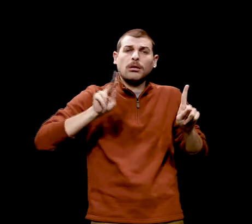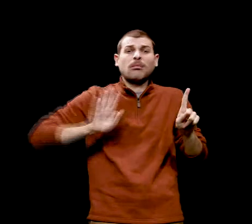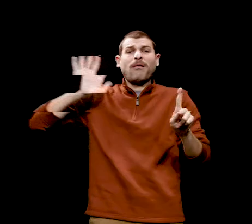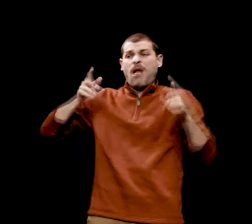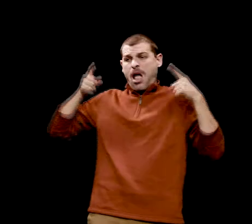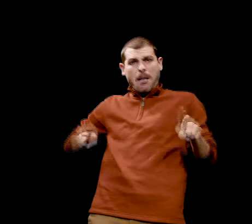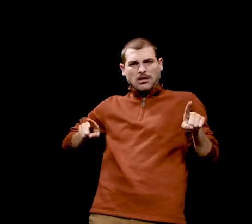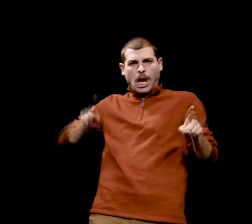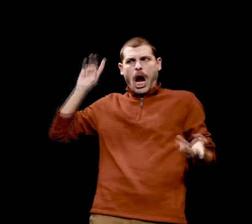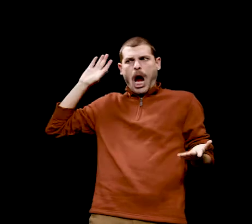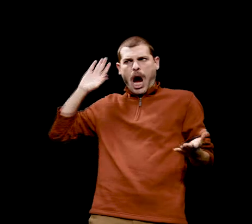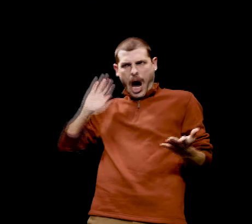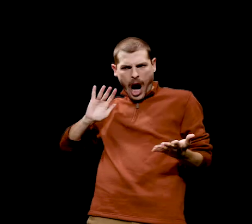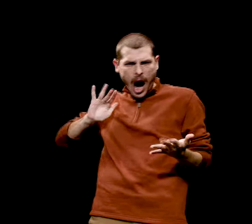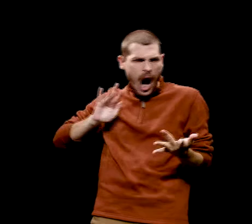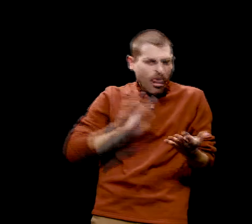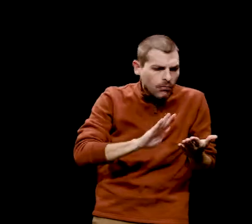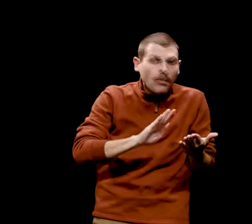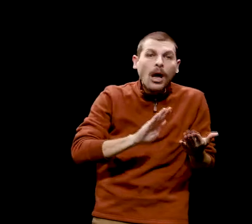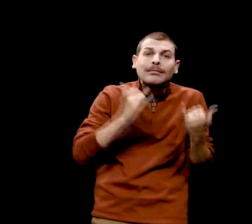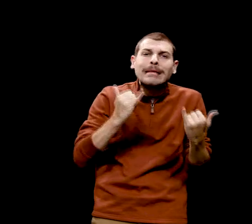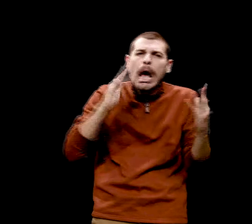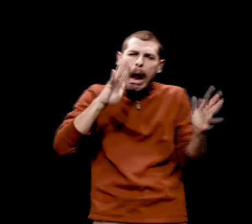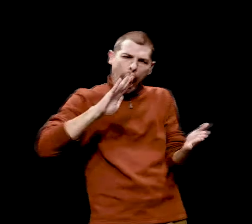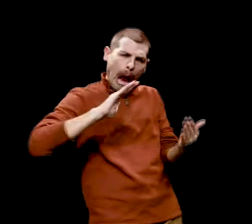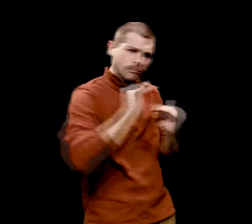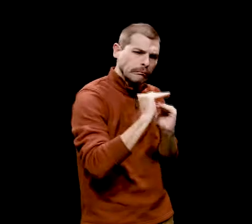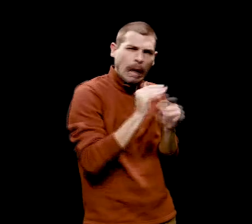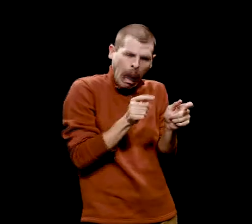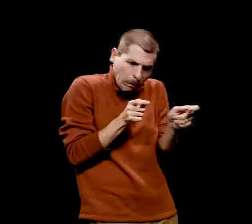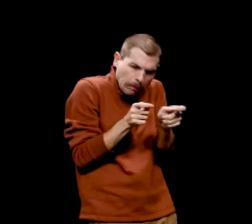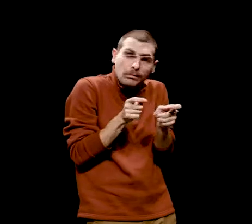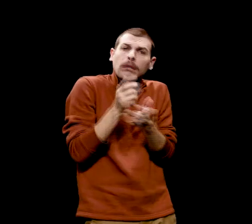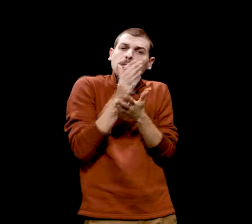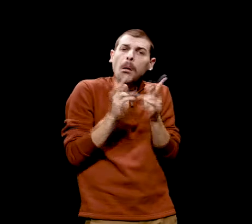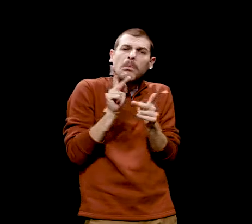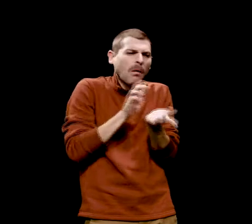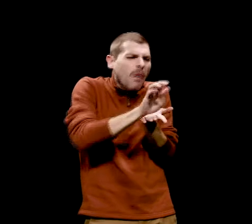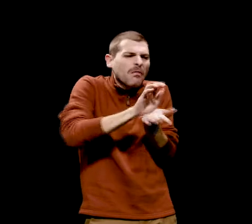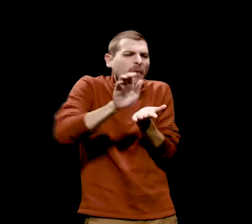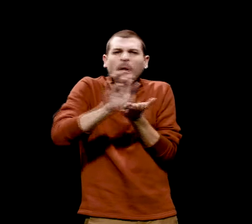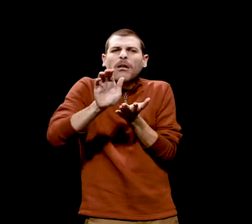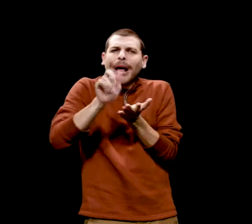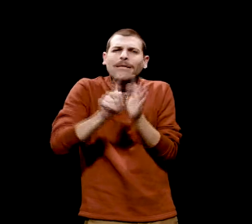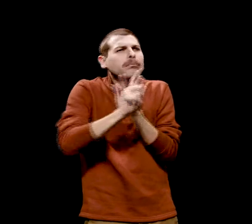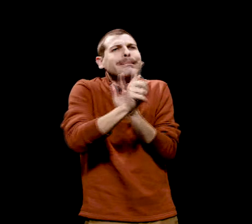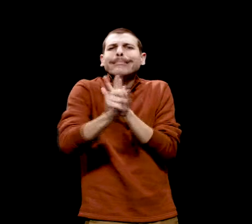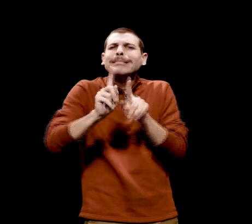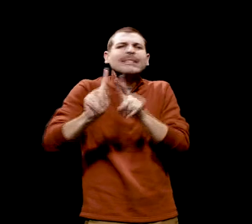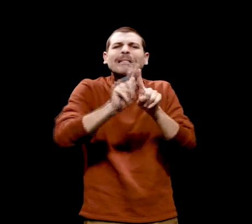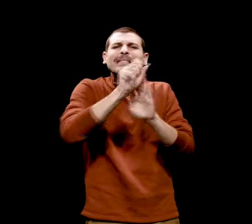people, forcing people to move far away from their homes, sometimes as far as out of state. We acknowledge